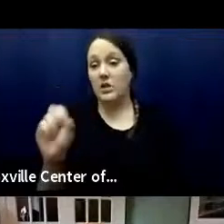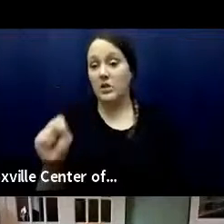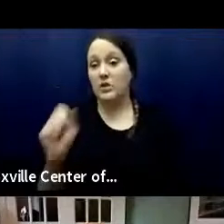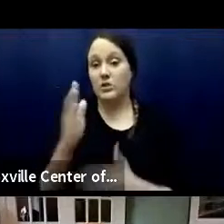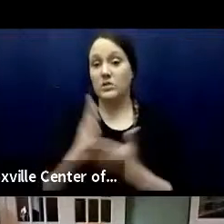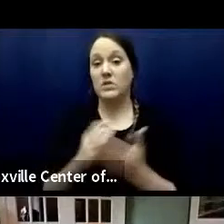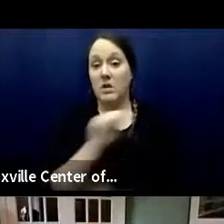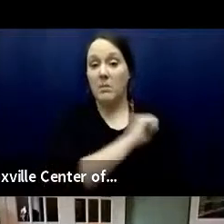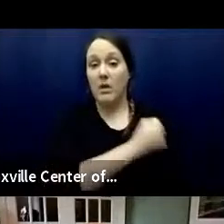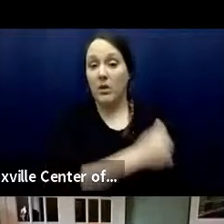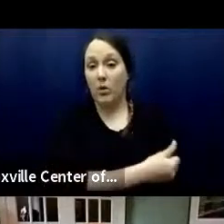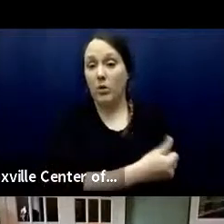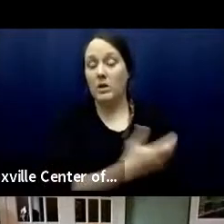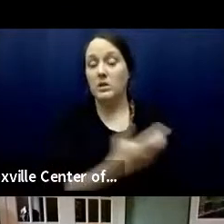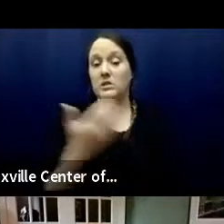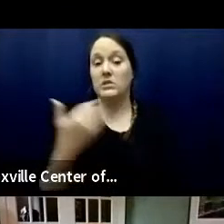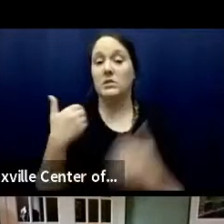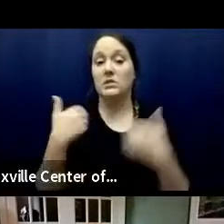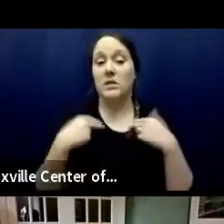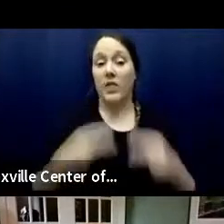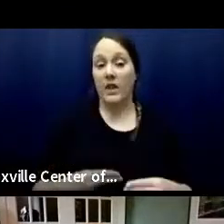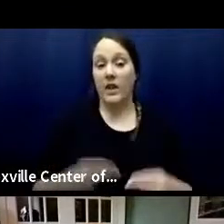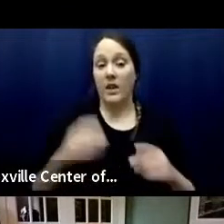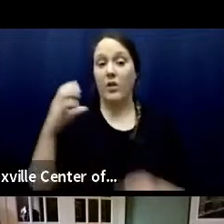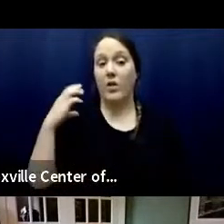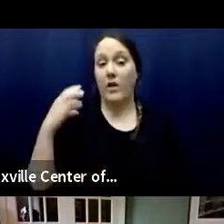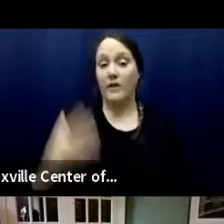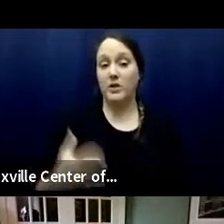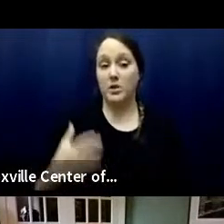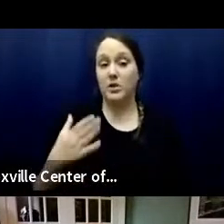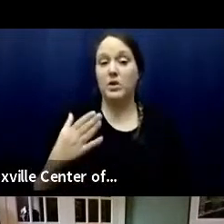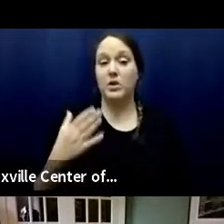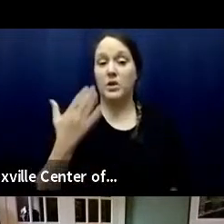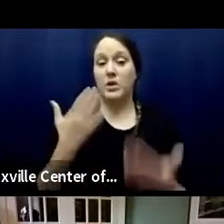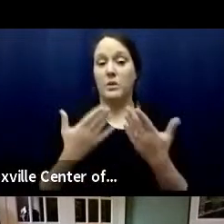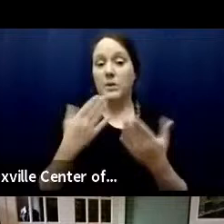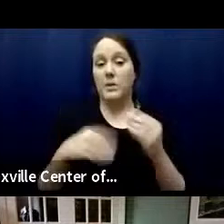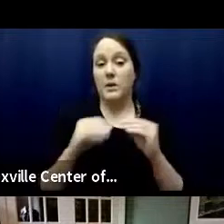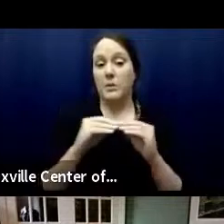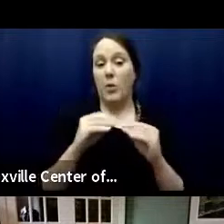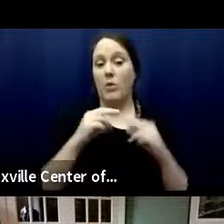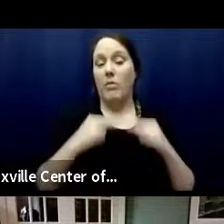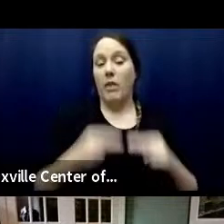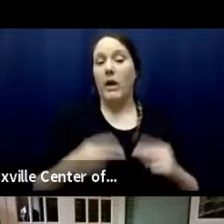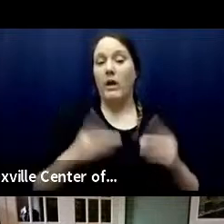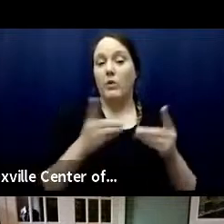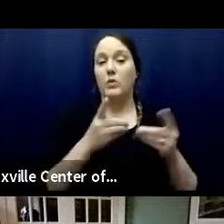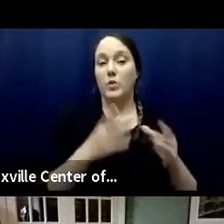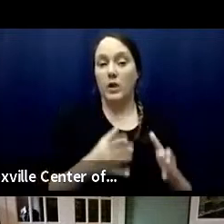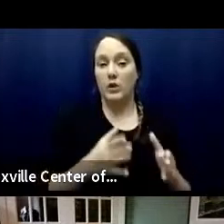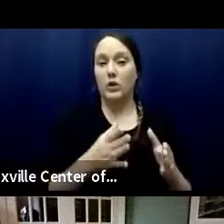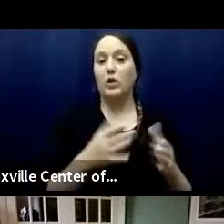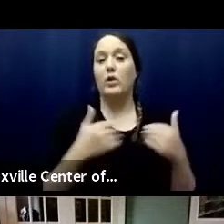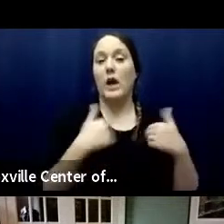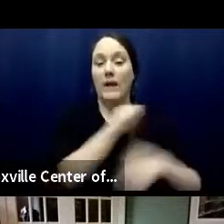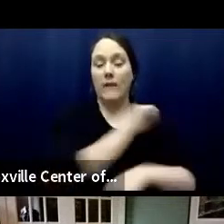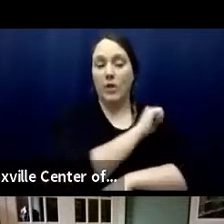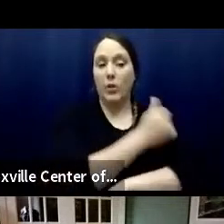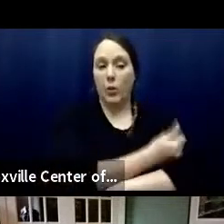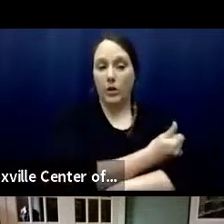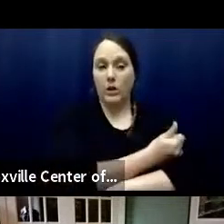that the health officer, or primarily probably more the health director authorities,